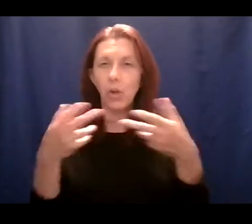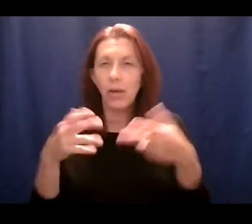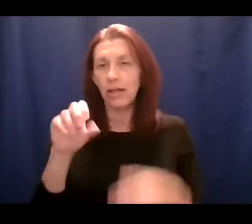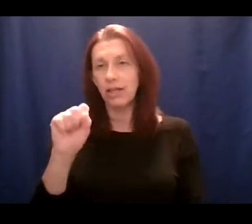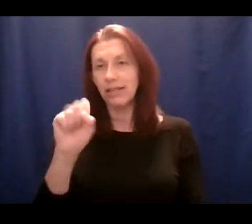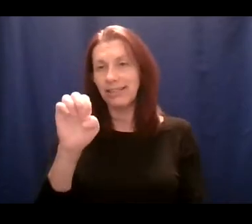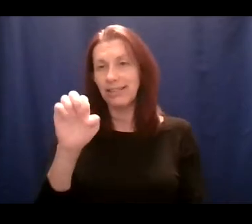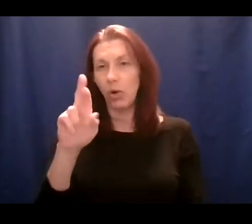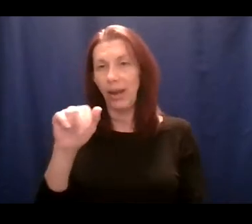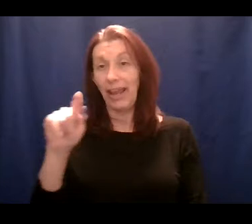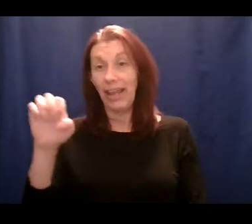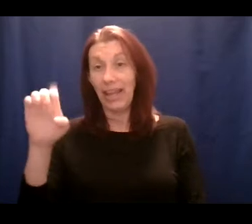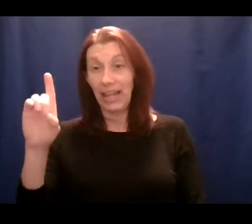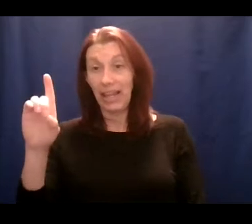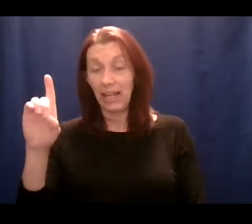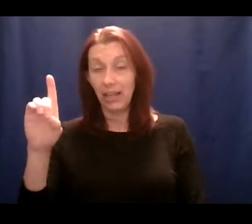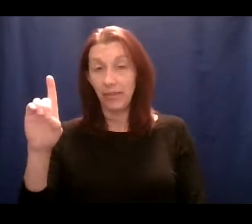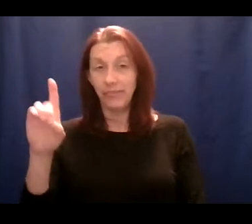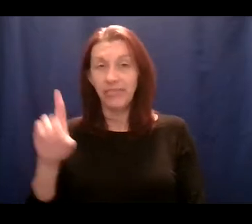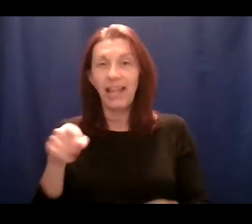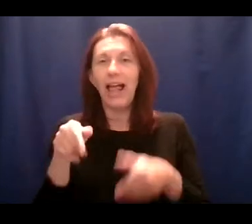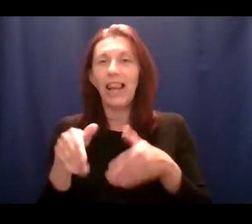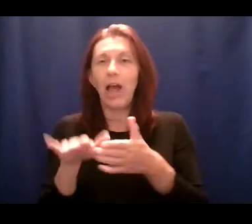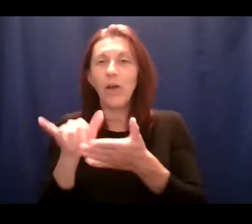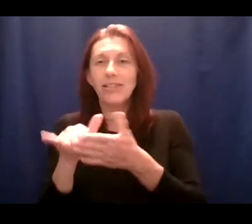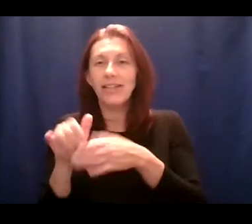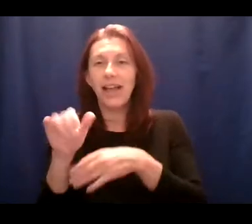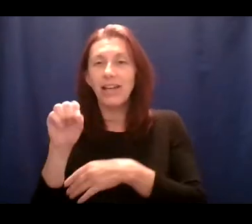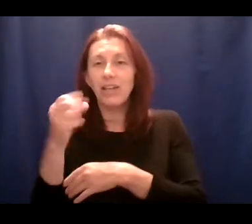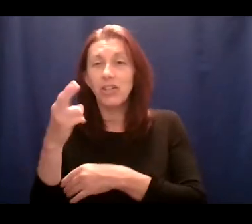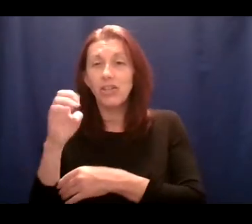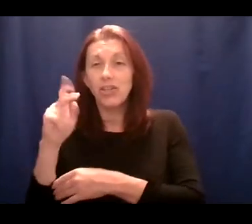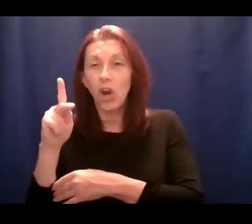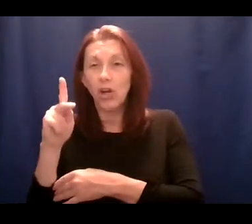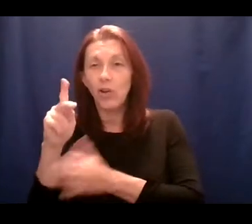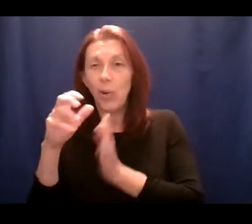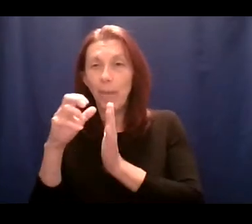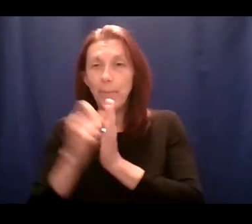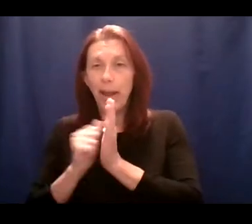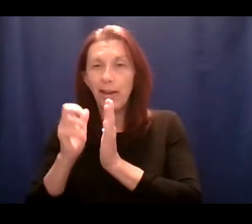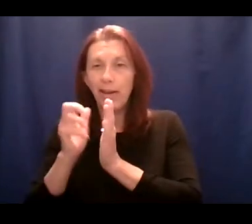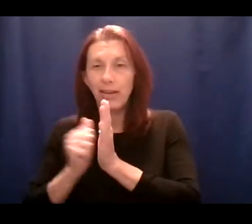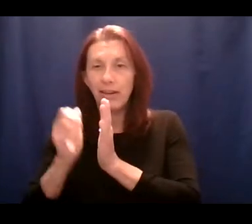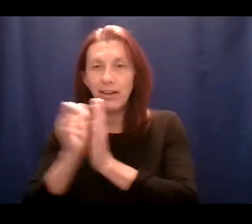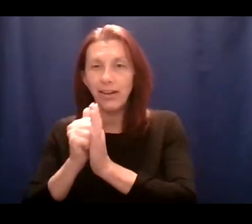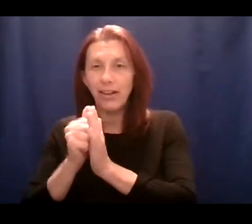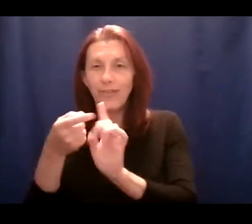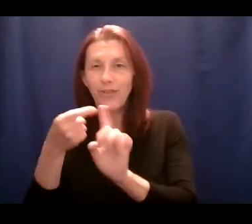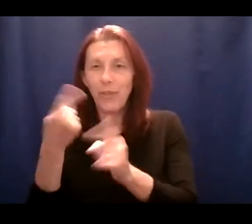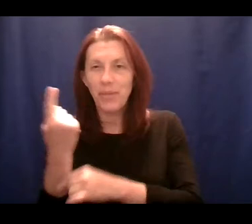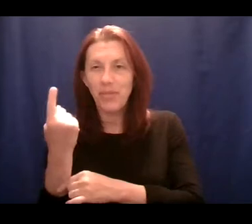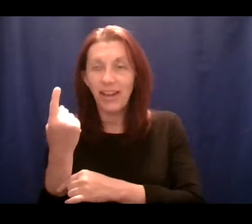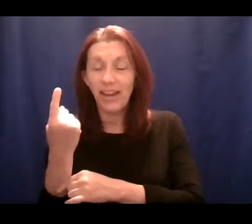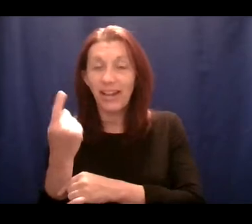edge allows this shark to take bites of something, unlike our sand tiger shark. So we had a question